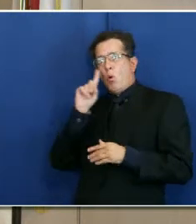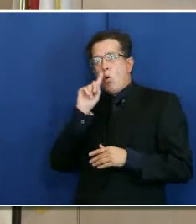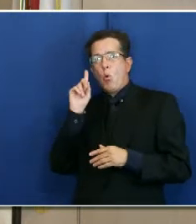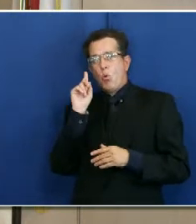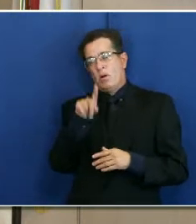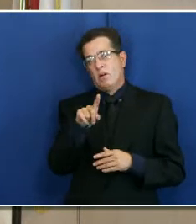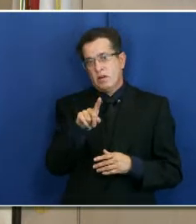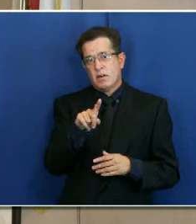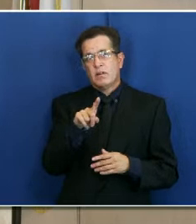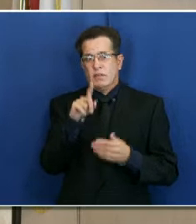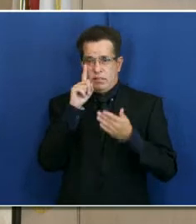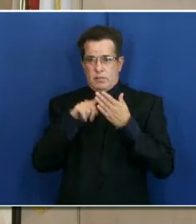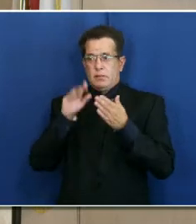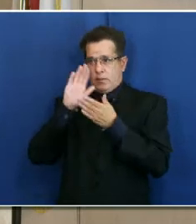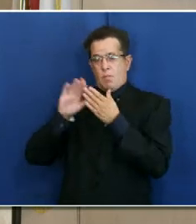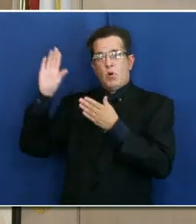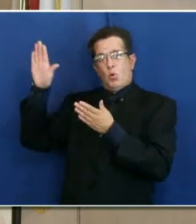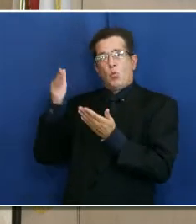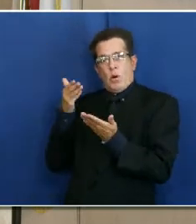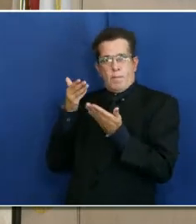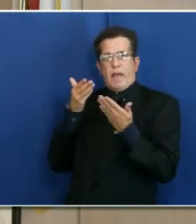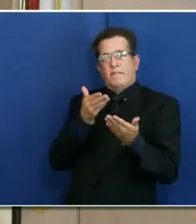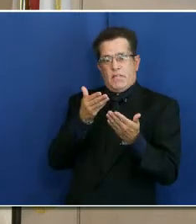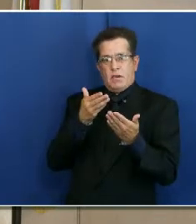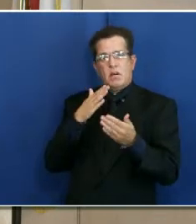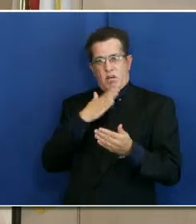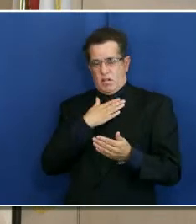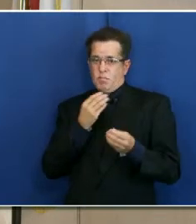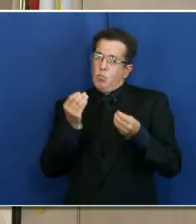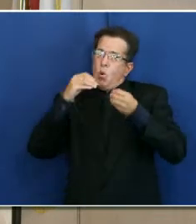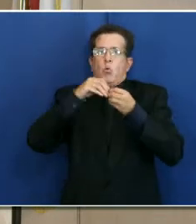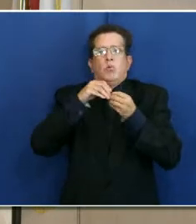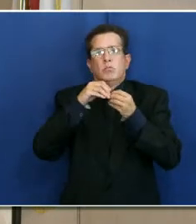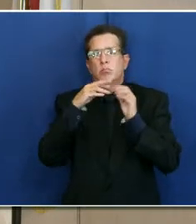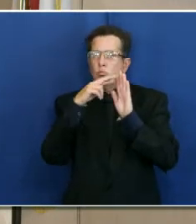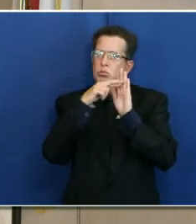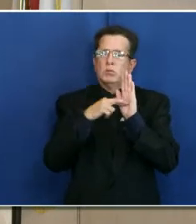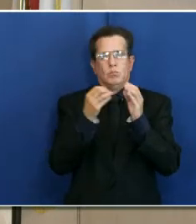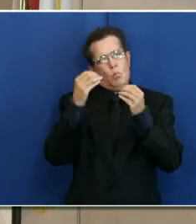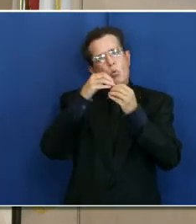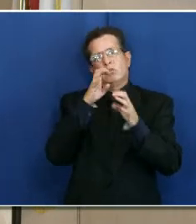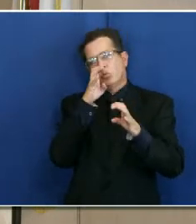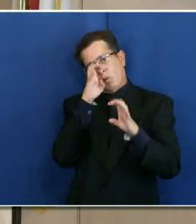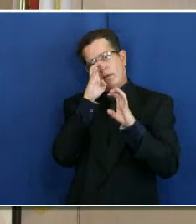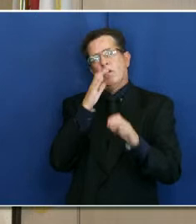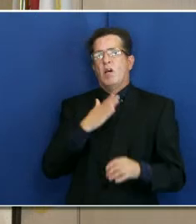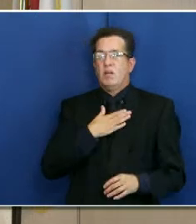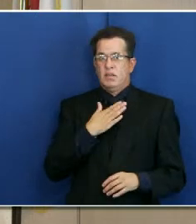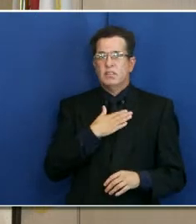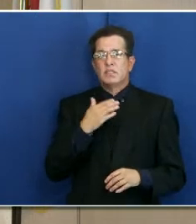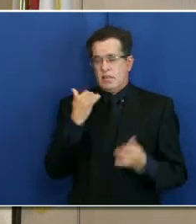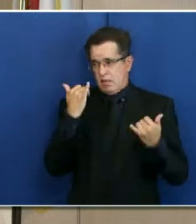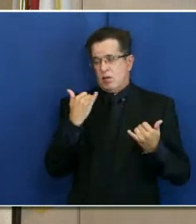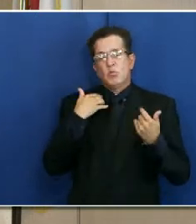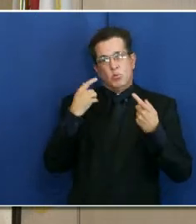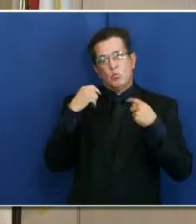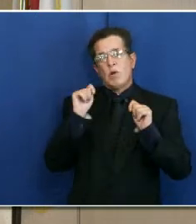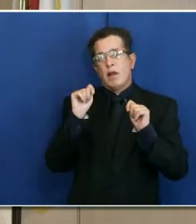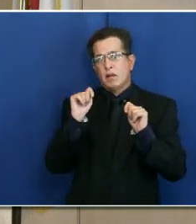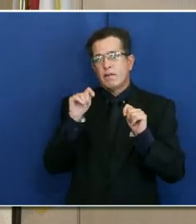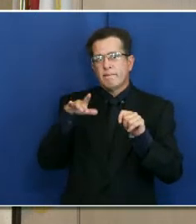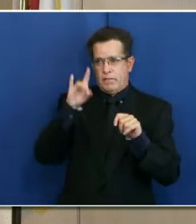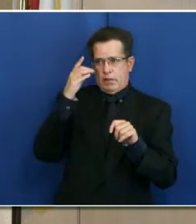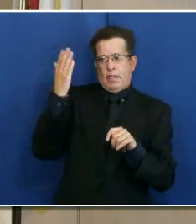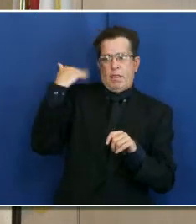of the recommendations are more restrictive. For instance, and we're trying to verify this, but